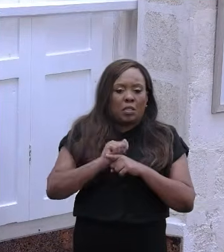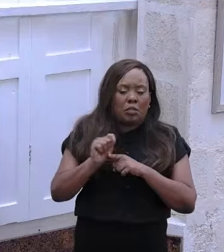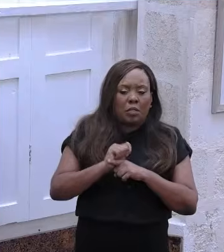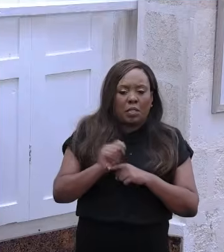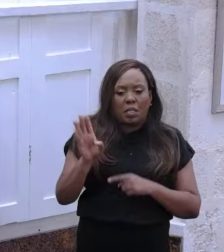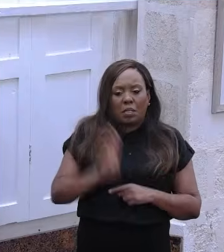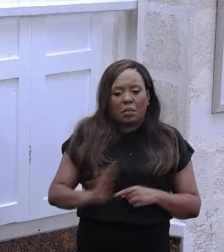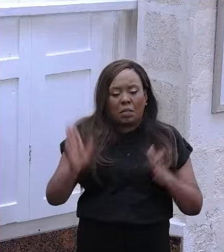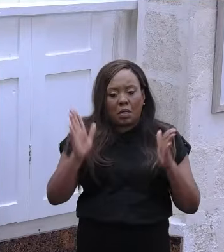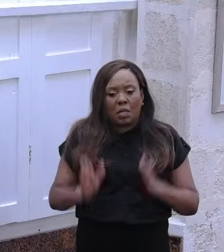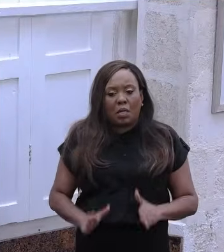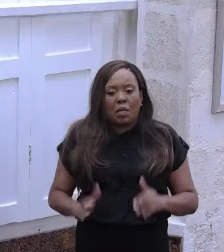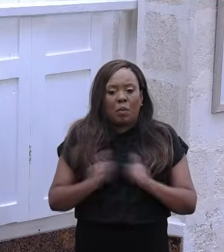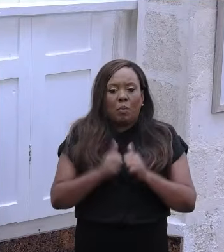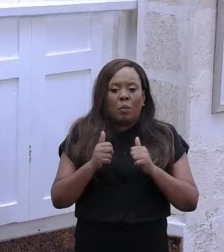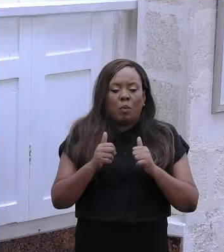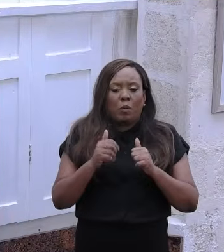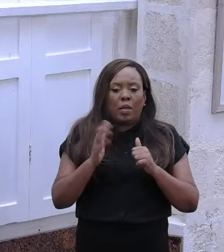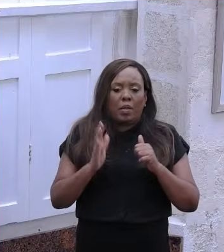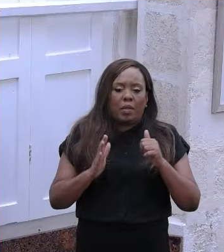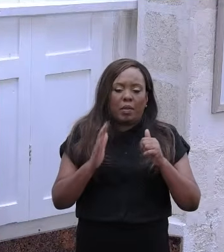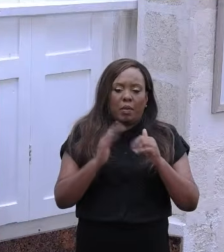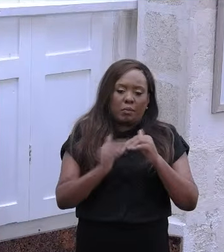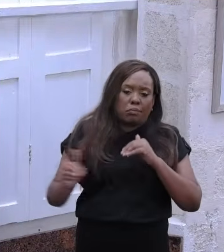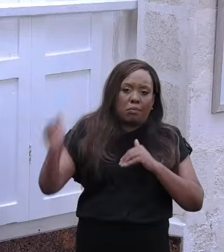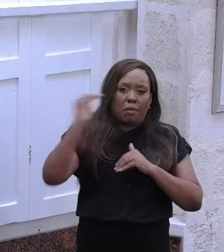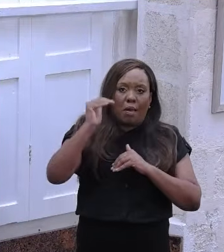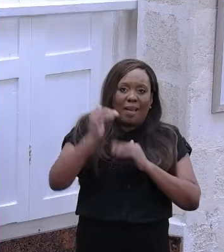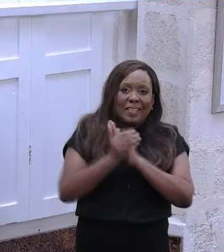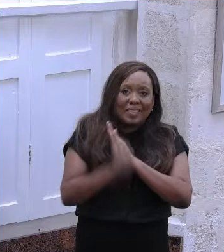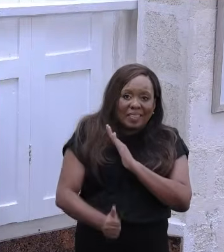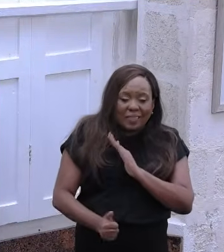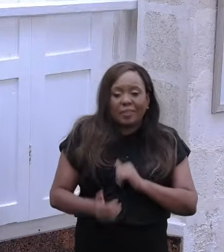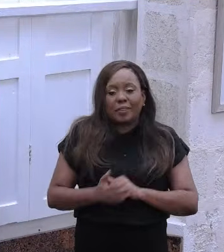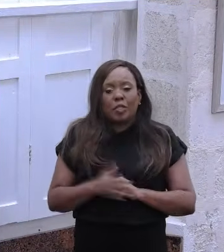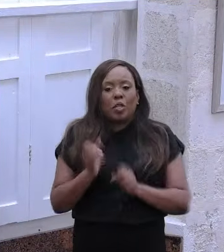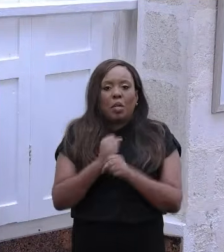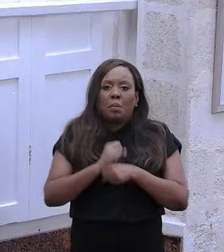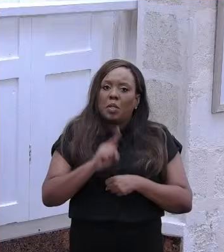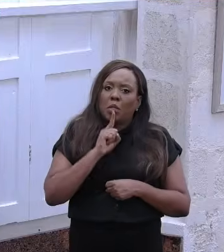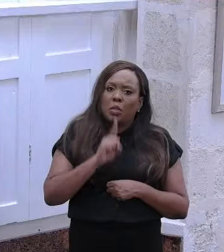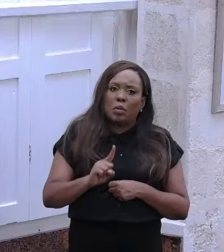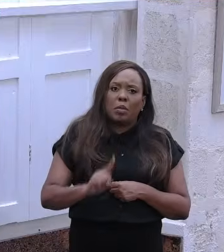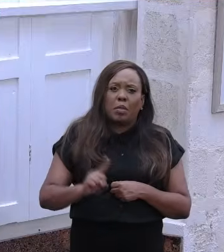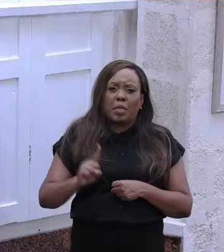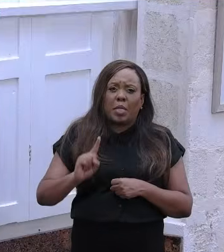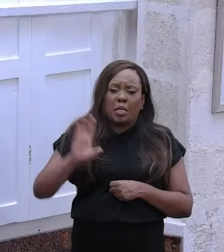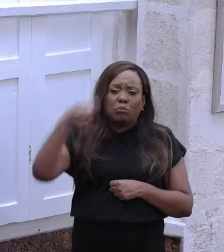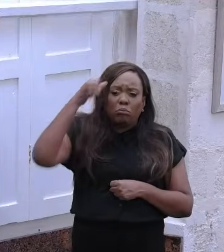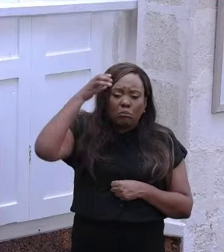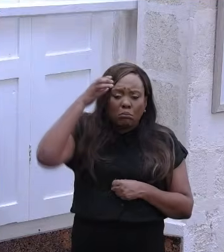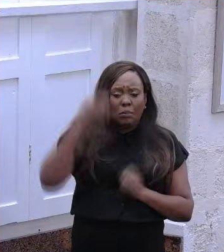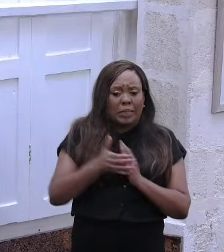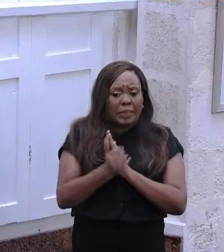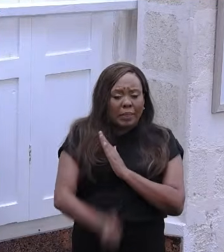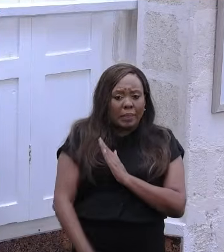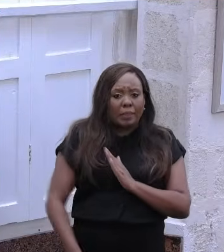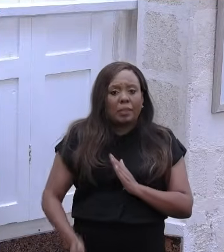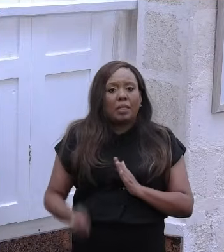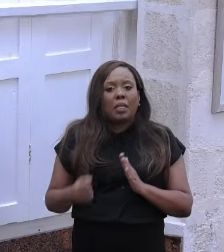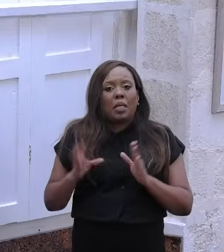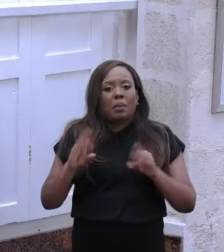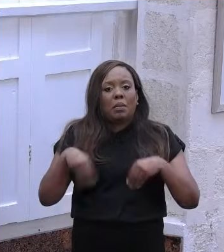the essential skills and the essential output so that we can keep as many jobs for